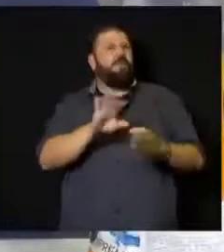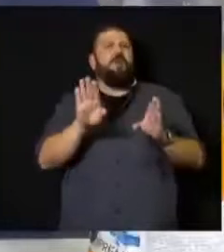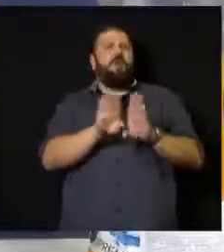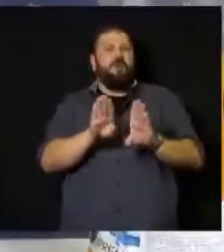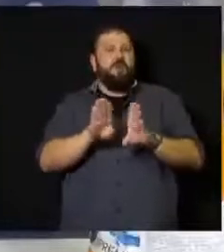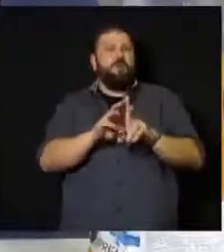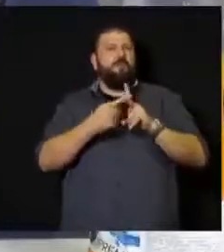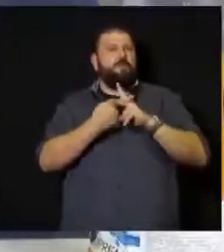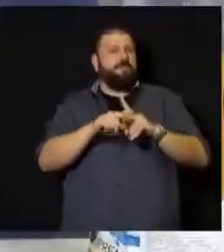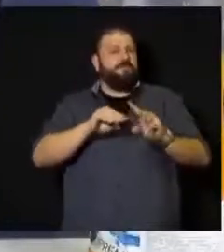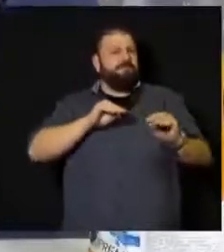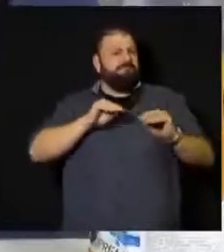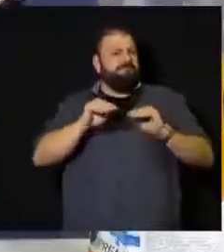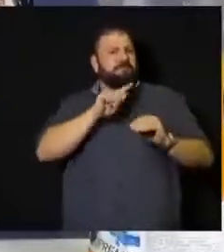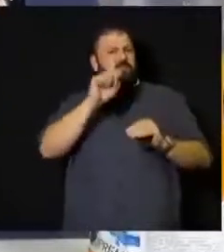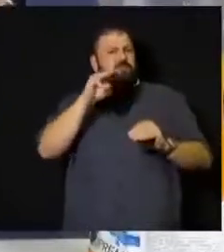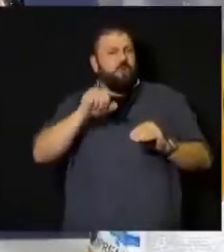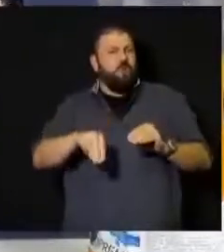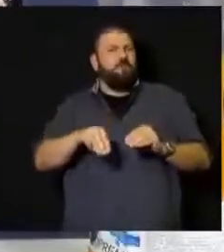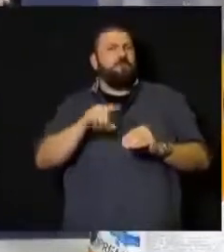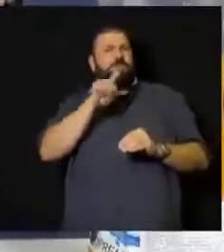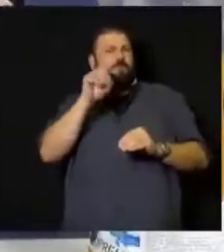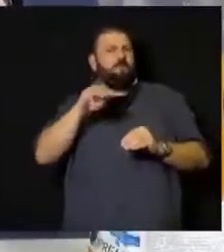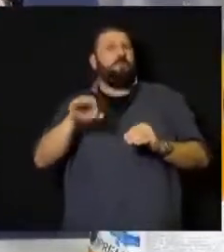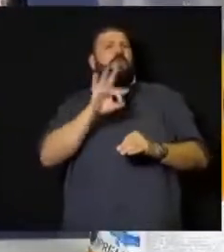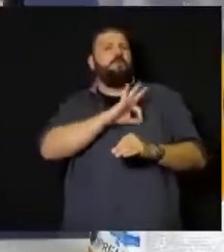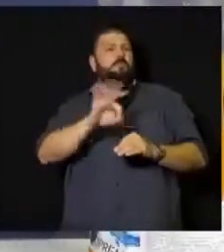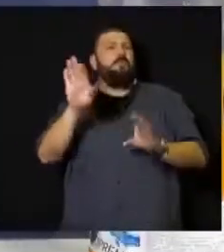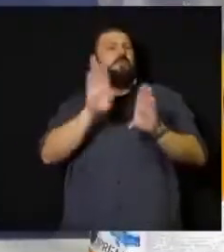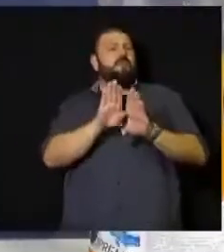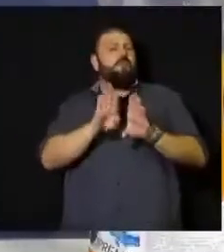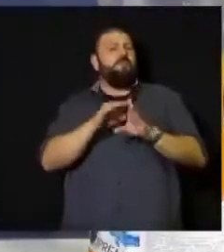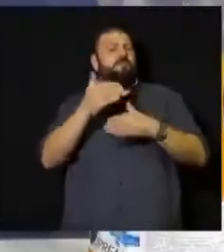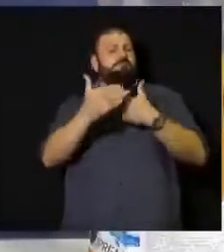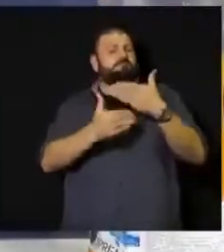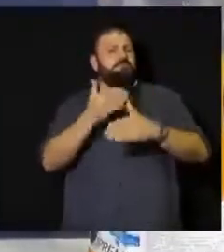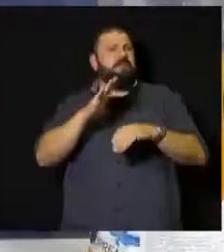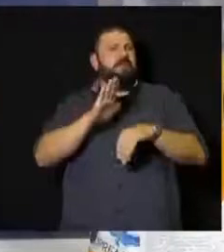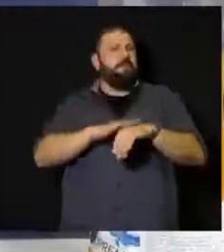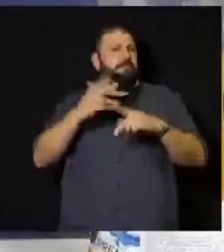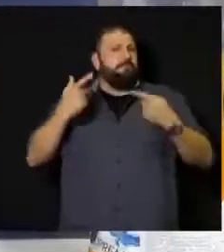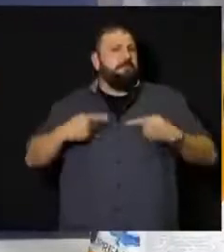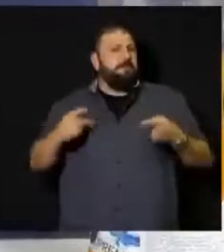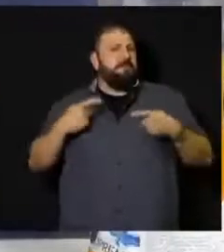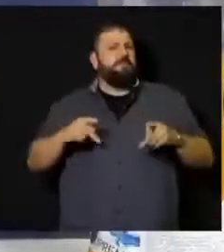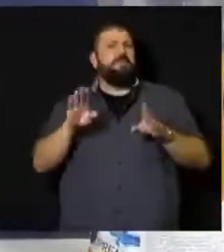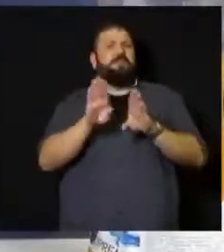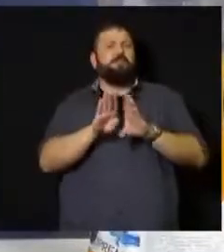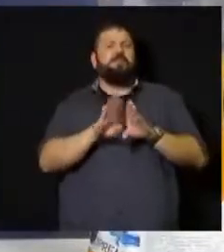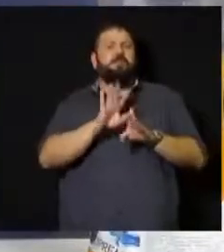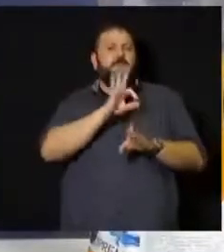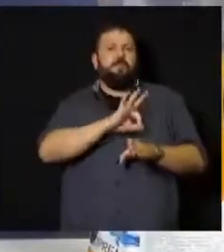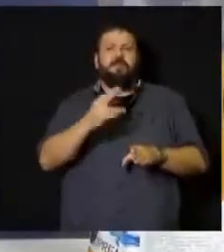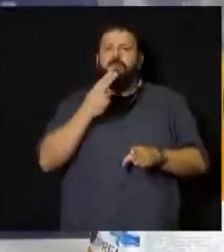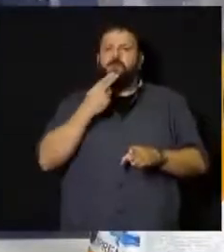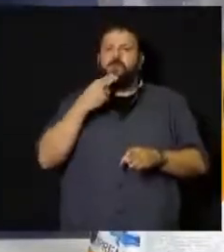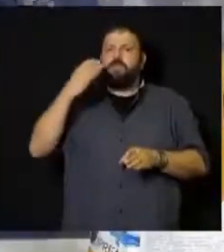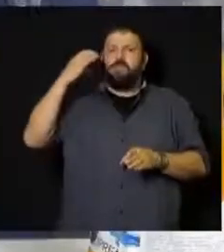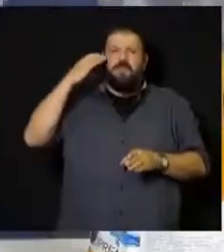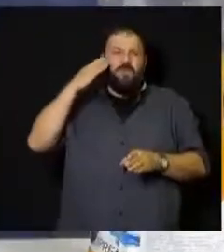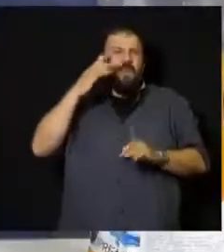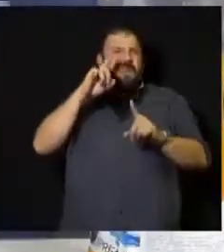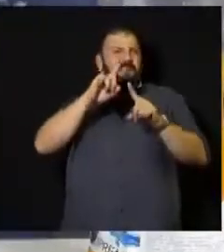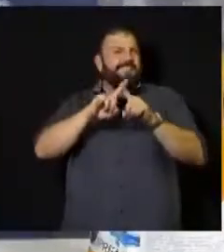how to handle Zoom, how to work Zoom, to be able to put publications to that can reach more people, to teach them how to use a